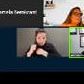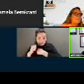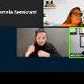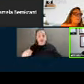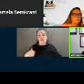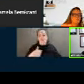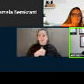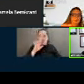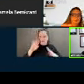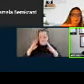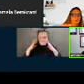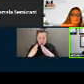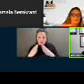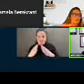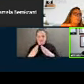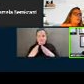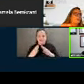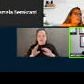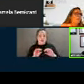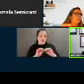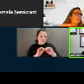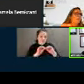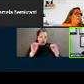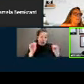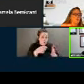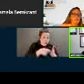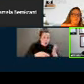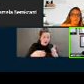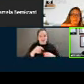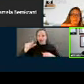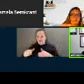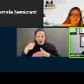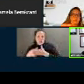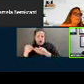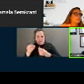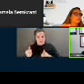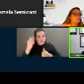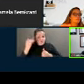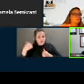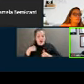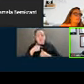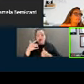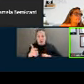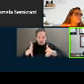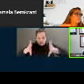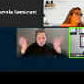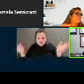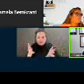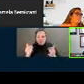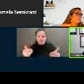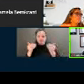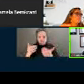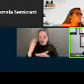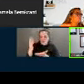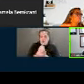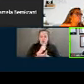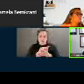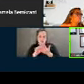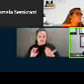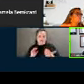extent possible on the no and low cost solutions to incentivize implementation. And to